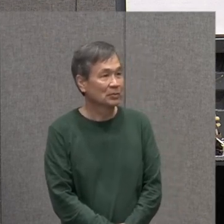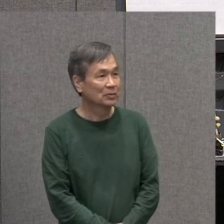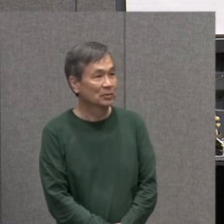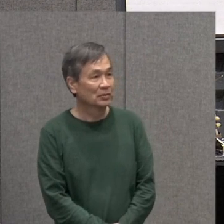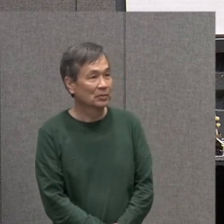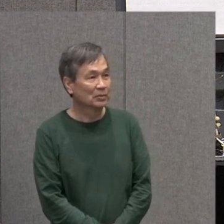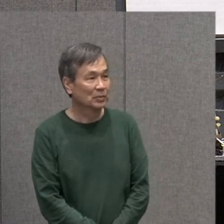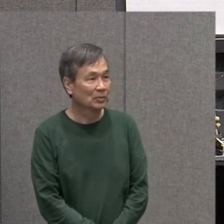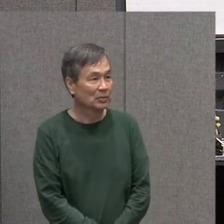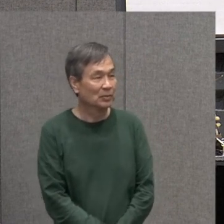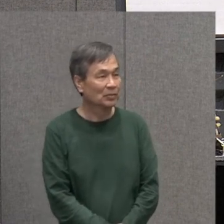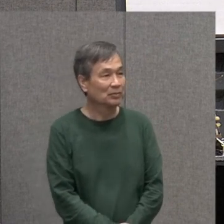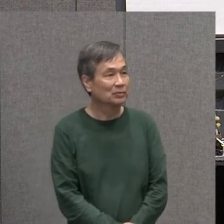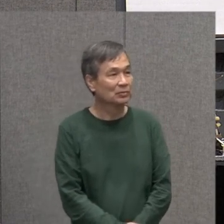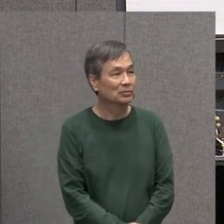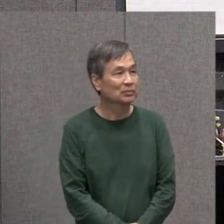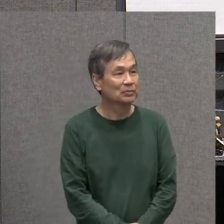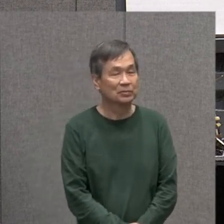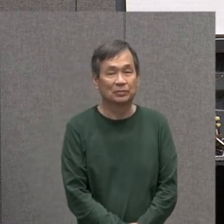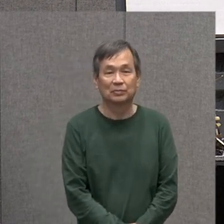Okay.